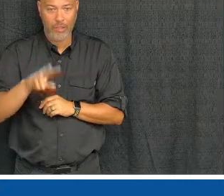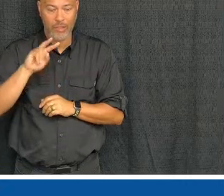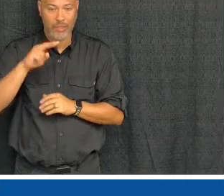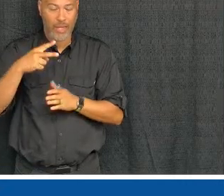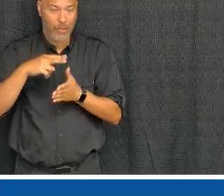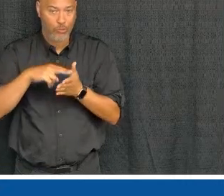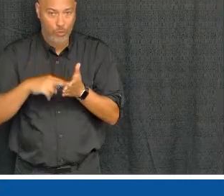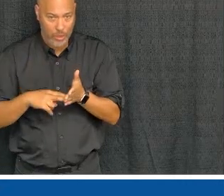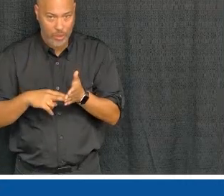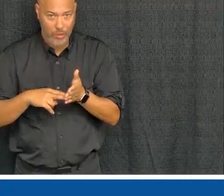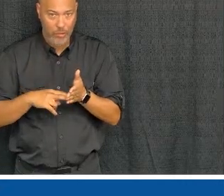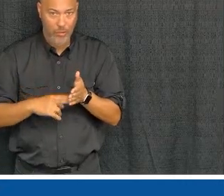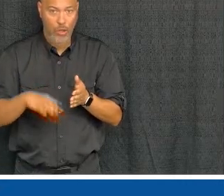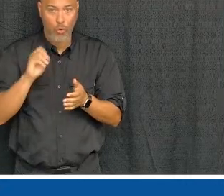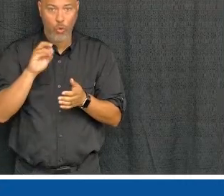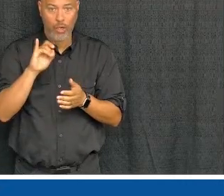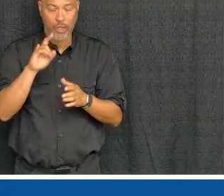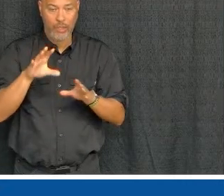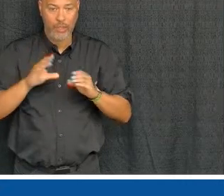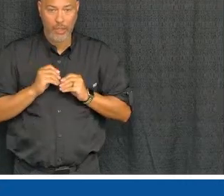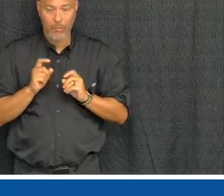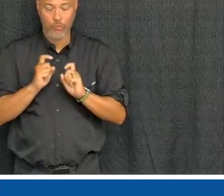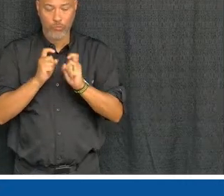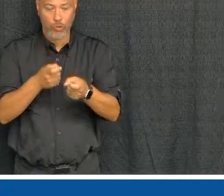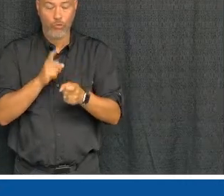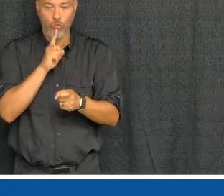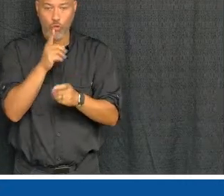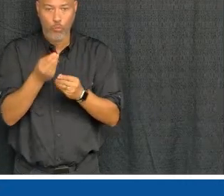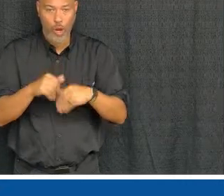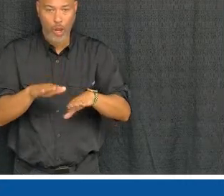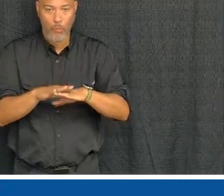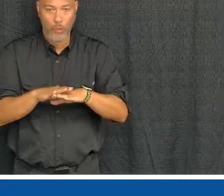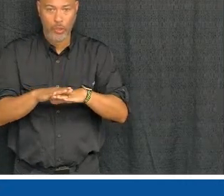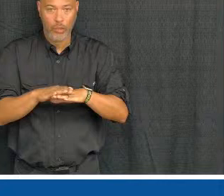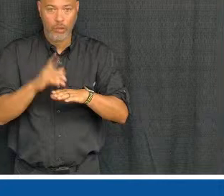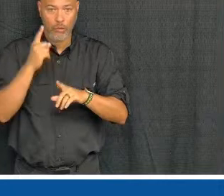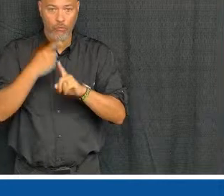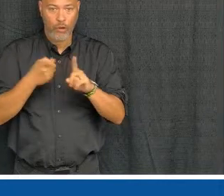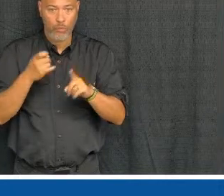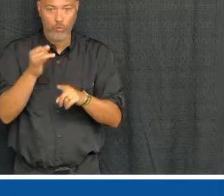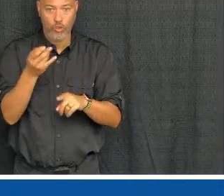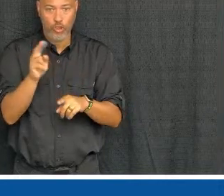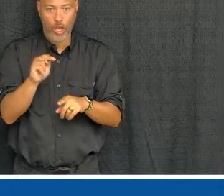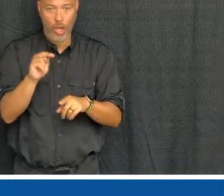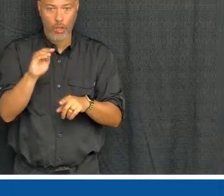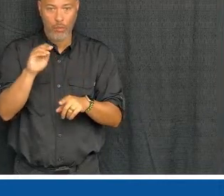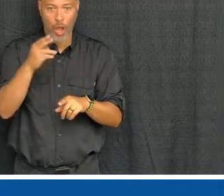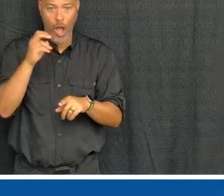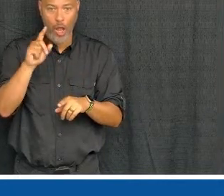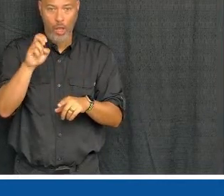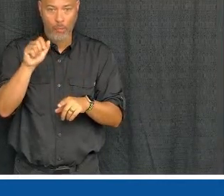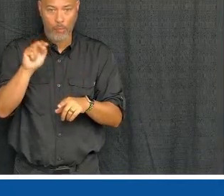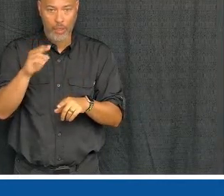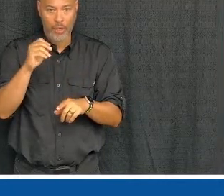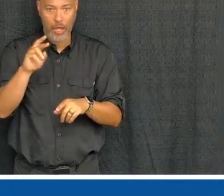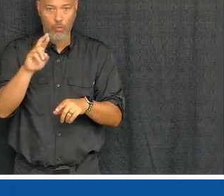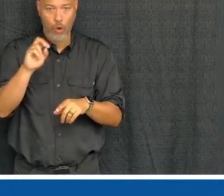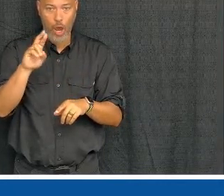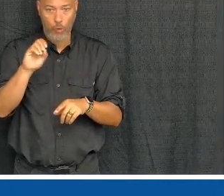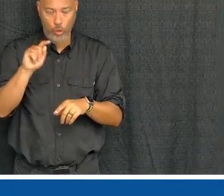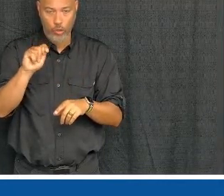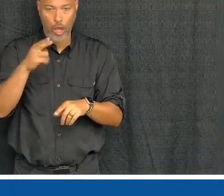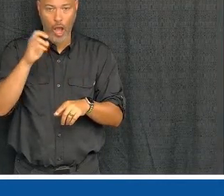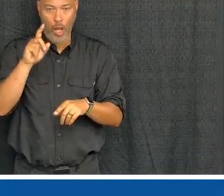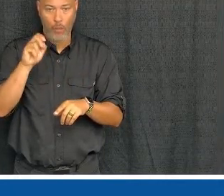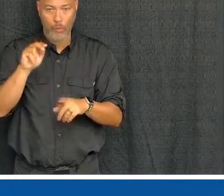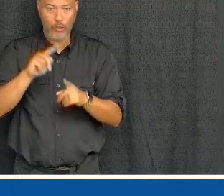second reading, an ordinance accepting the donation of certain real property from John Mark Holloman and Robert D. Holloman to